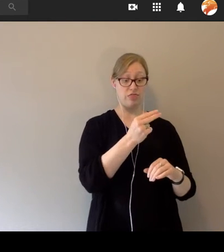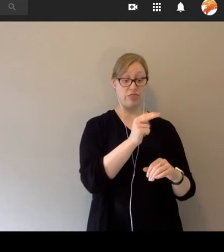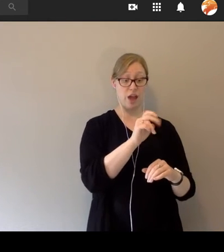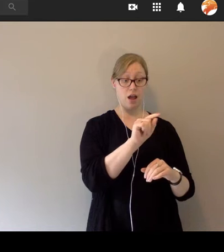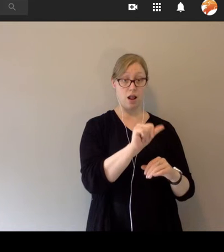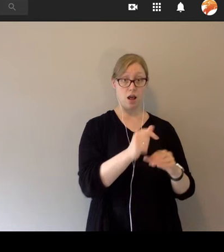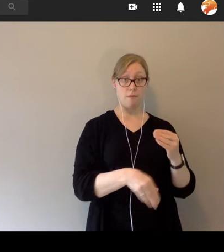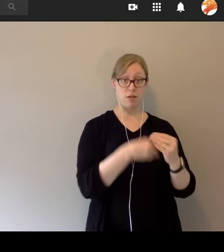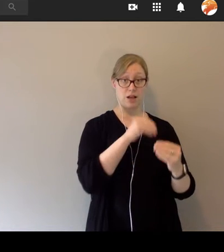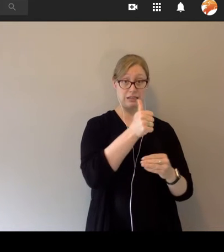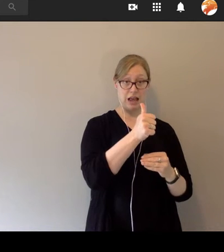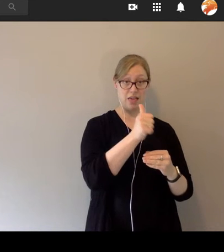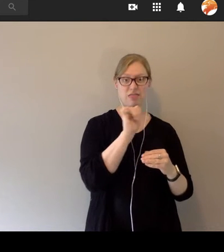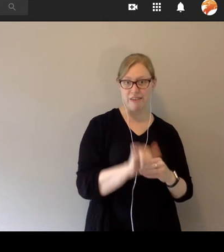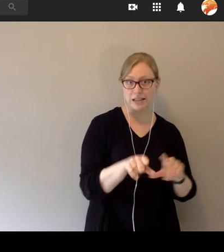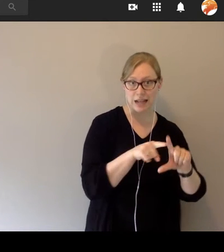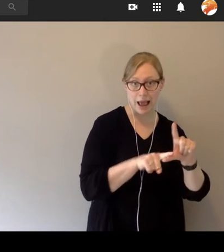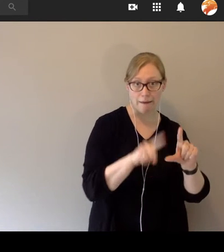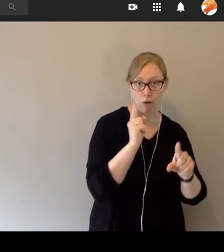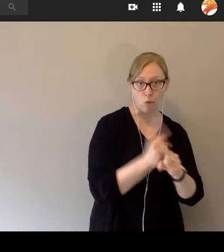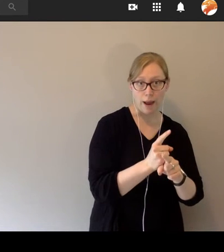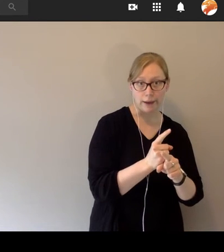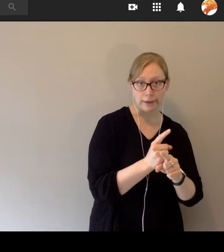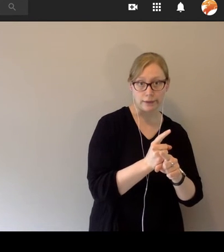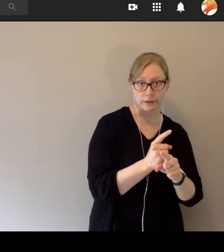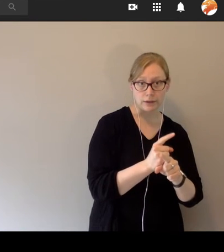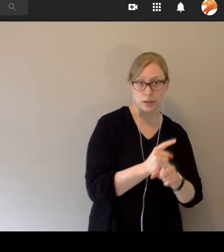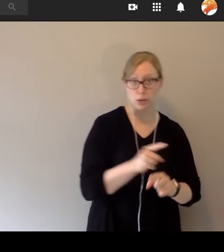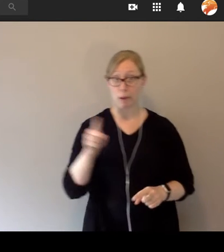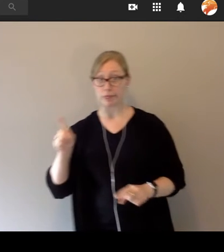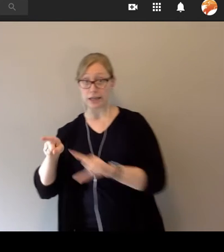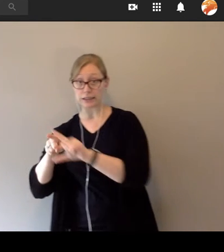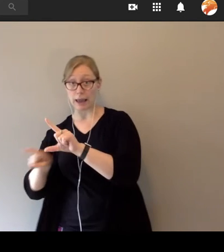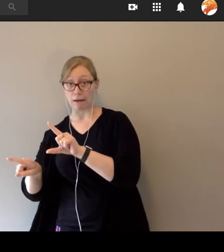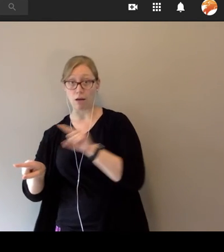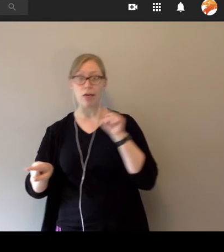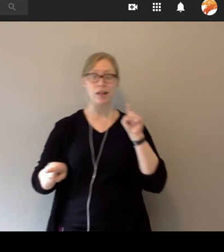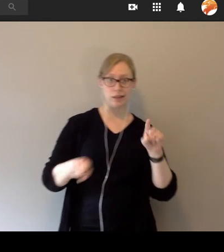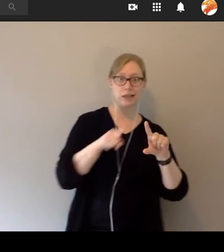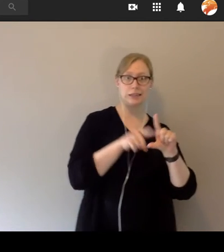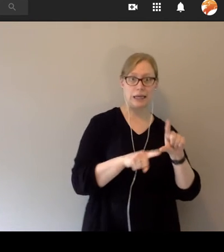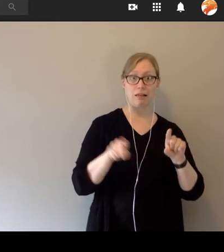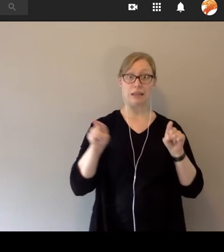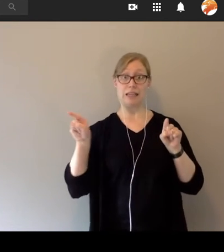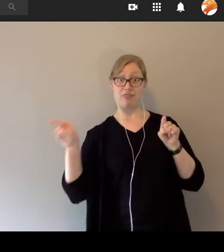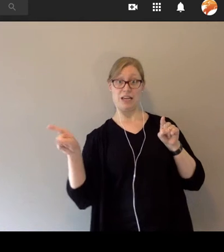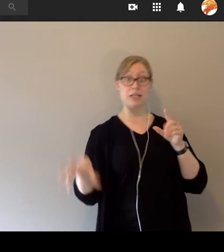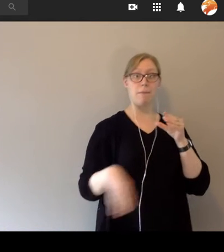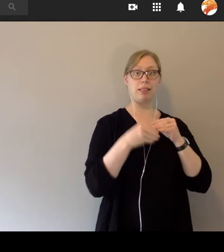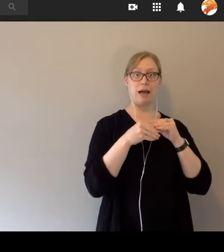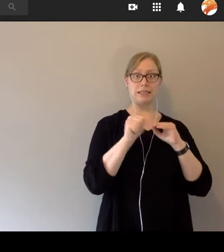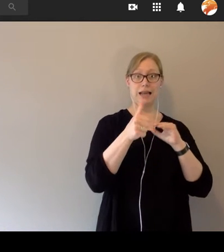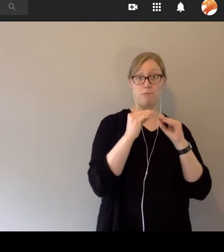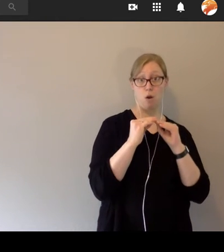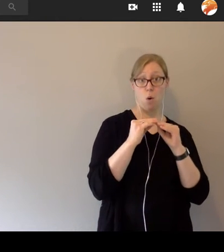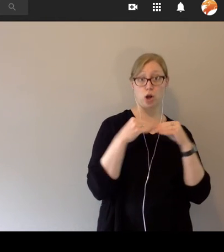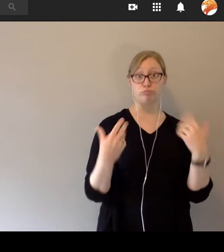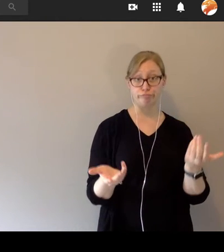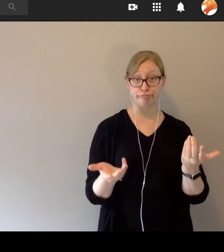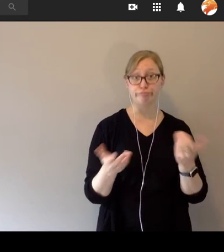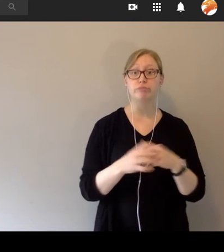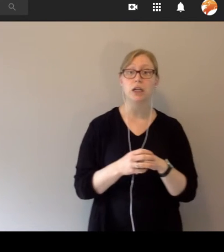So, whatever it is, it's 10 more than what theta is. But the fact that the sine of one is the cosine of the other